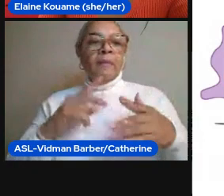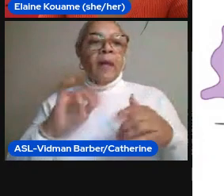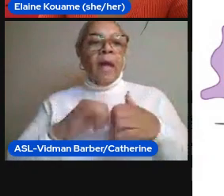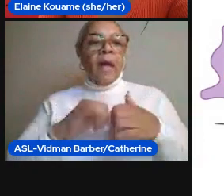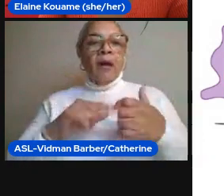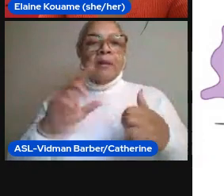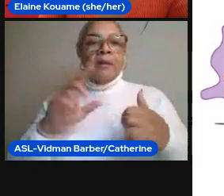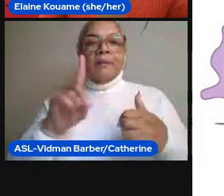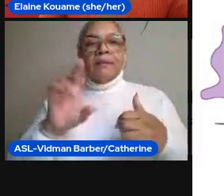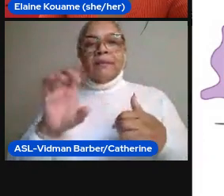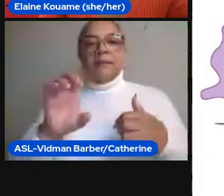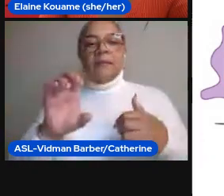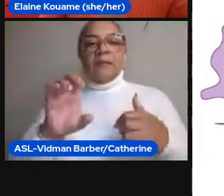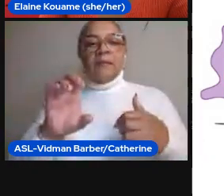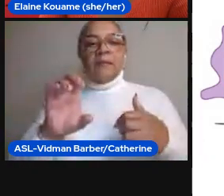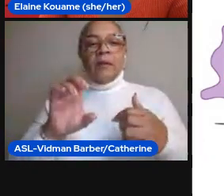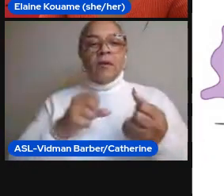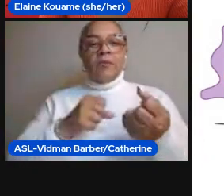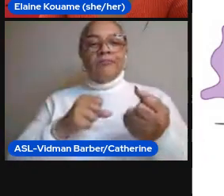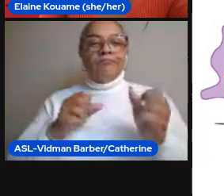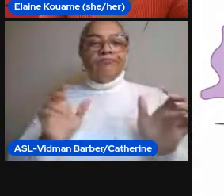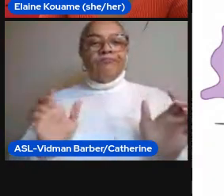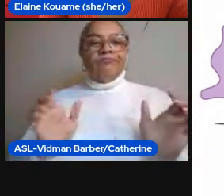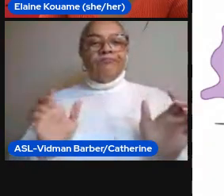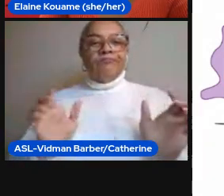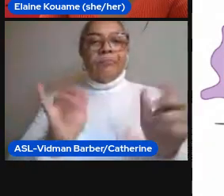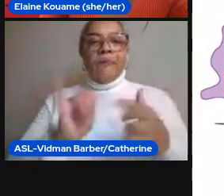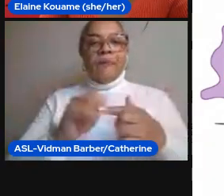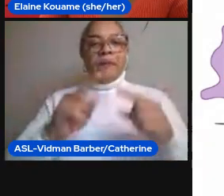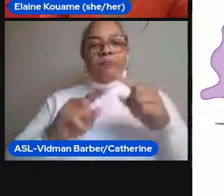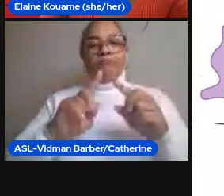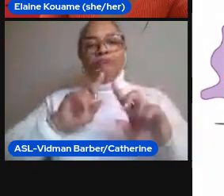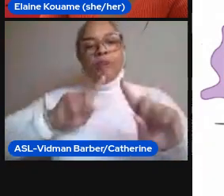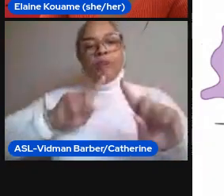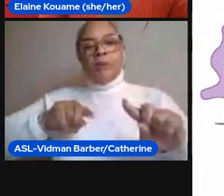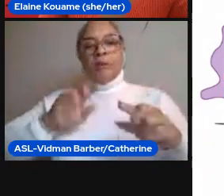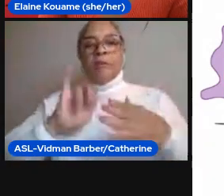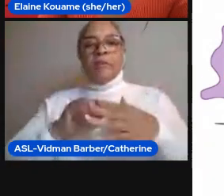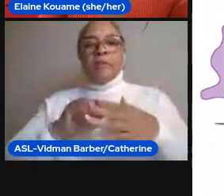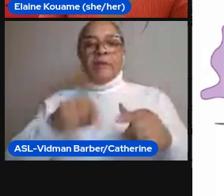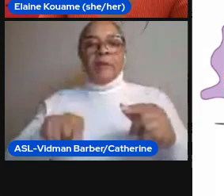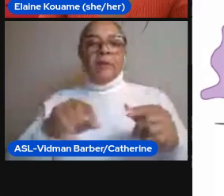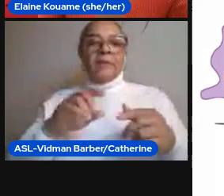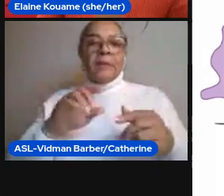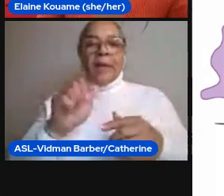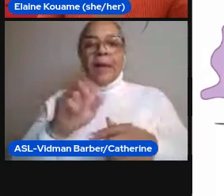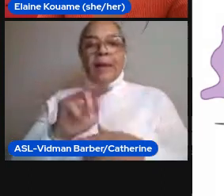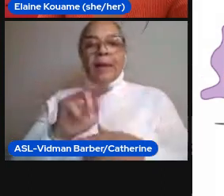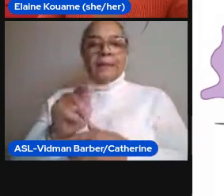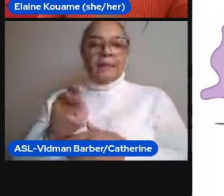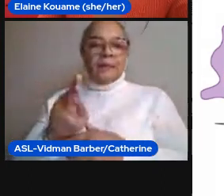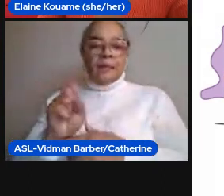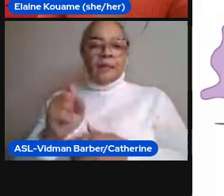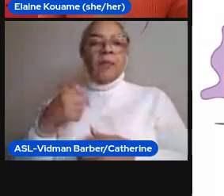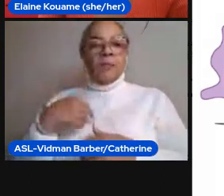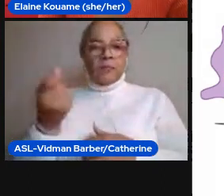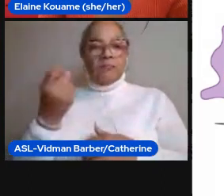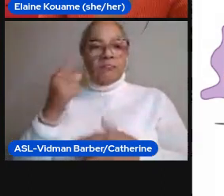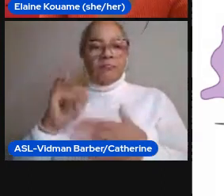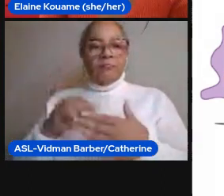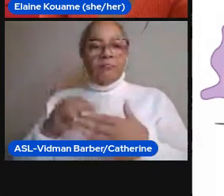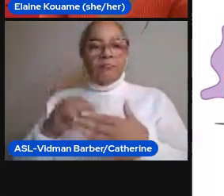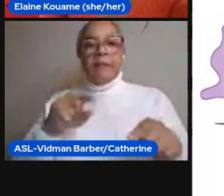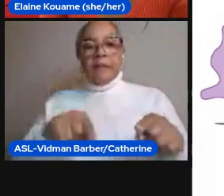are driving this aberrant response against dietary antigens? So we know DCs, dendritic cells, are